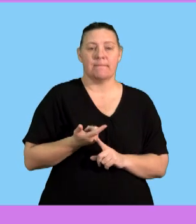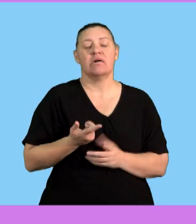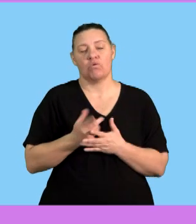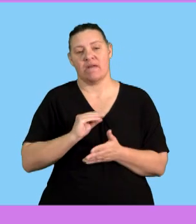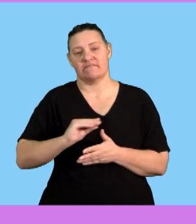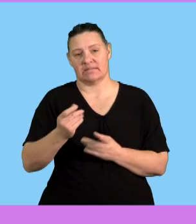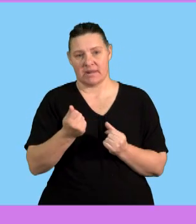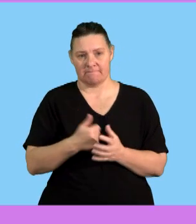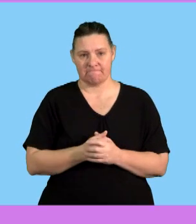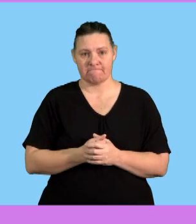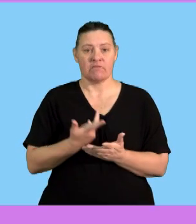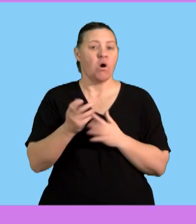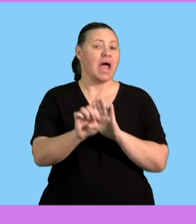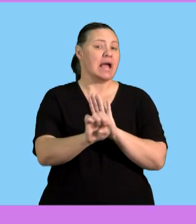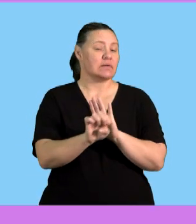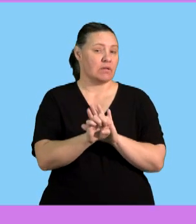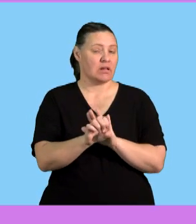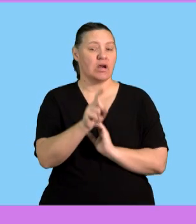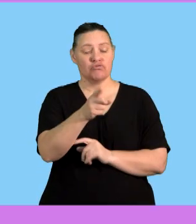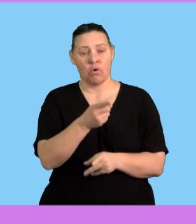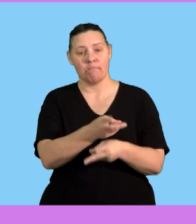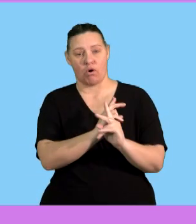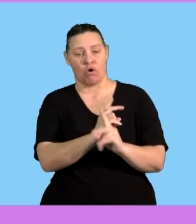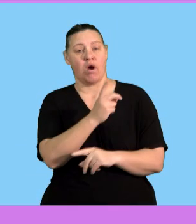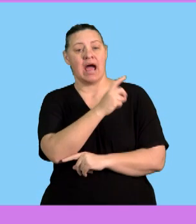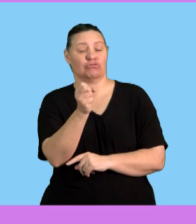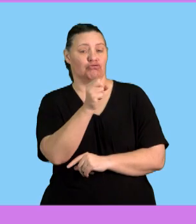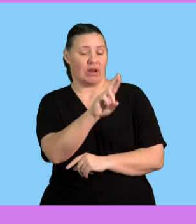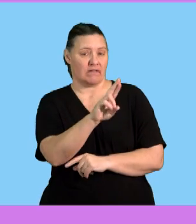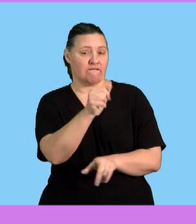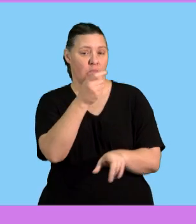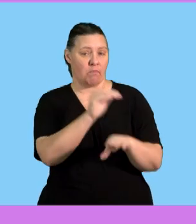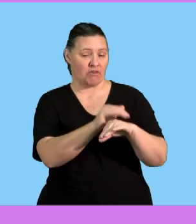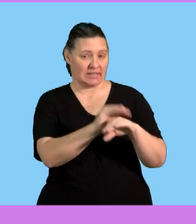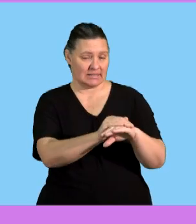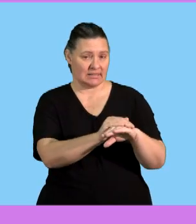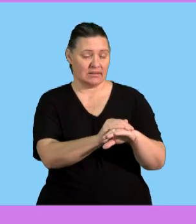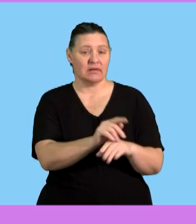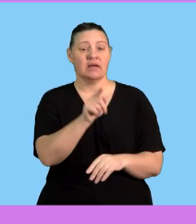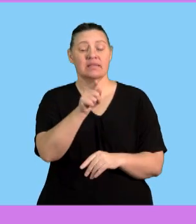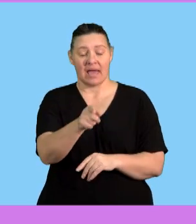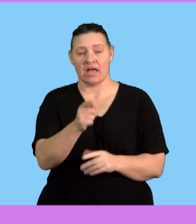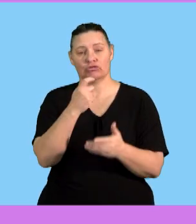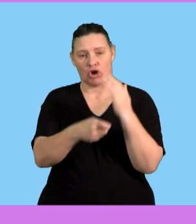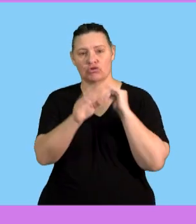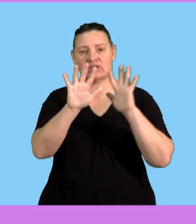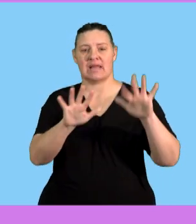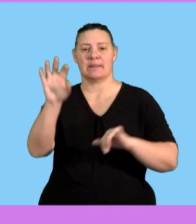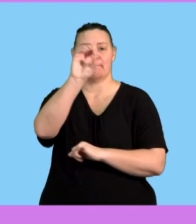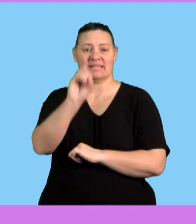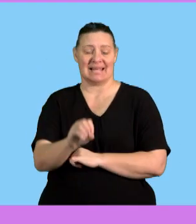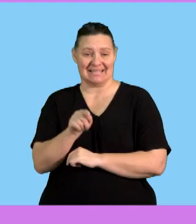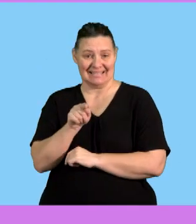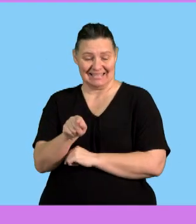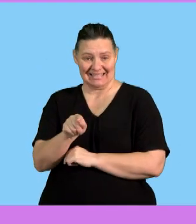on money invested. For example, if you borrowed 100 Rand from your friend and they charge